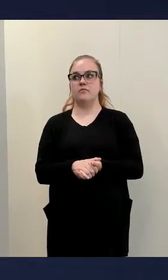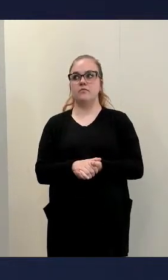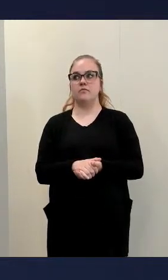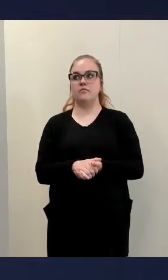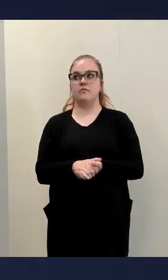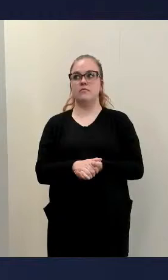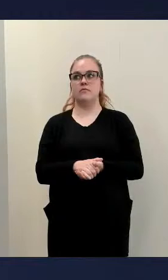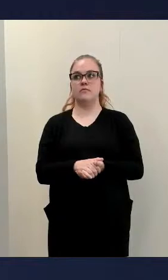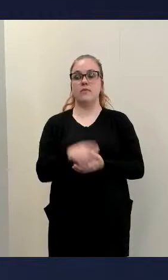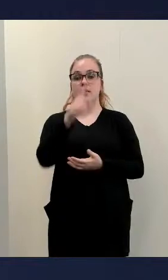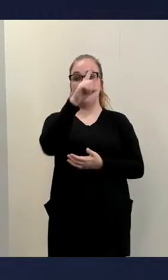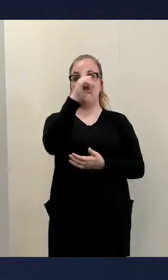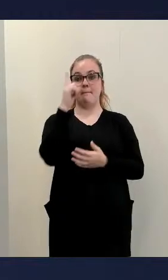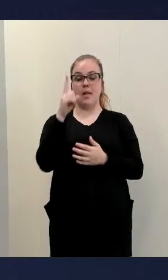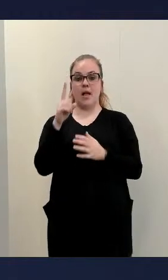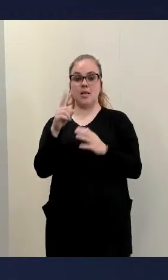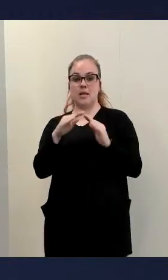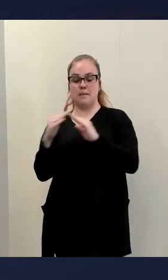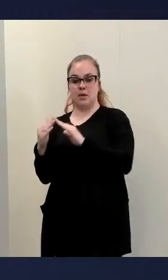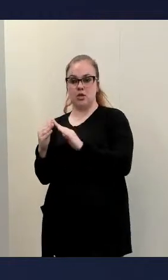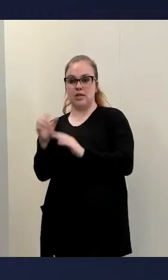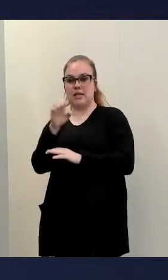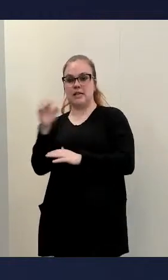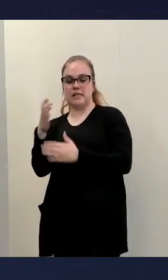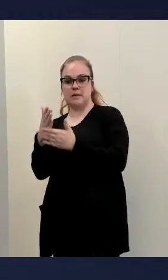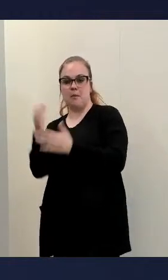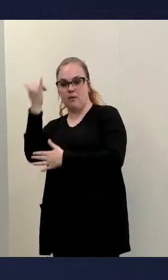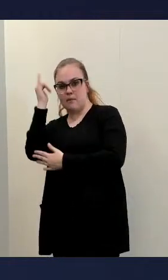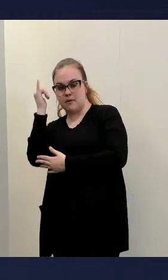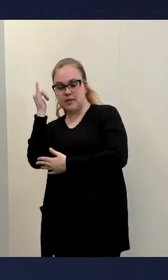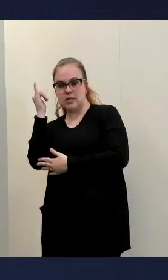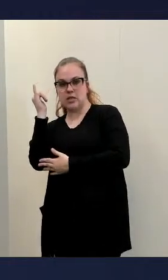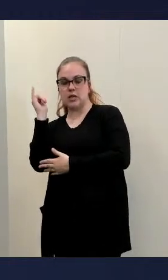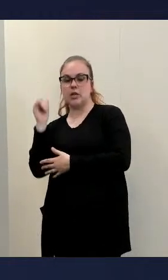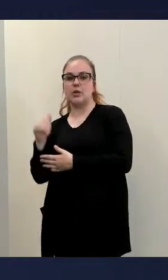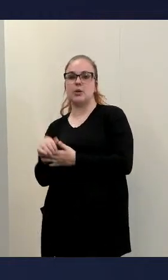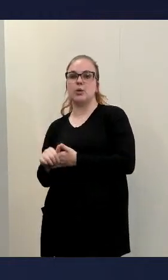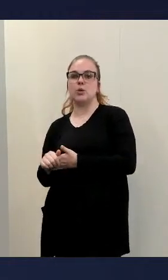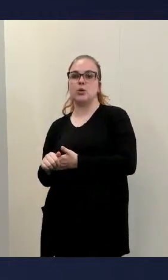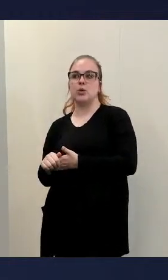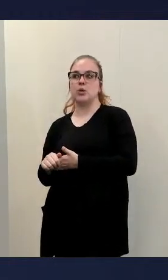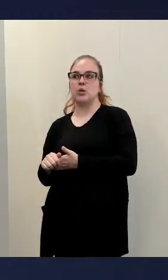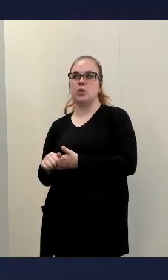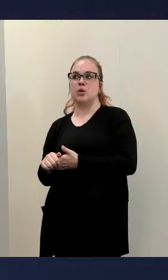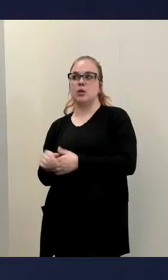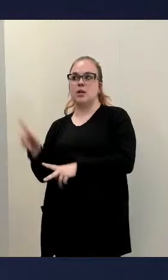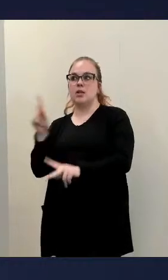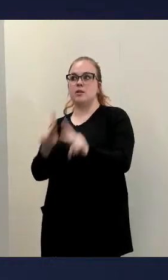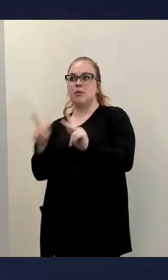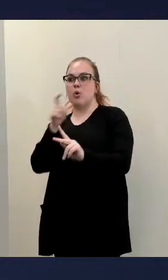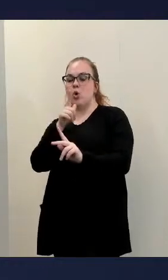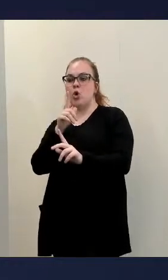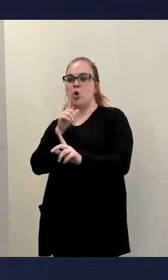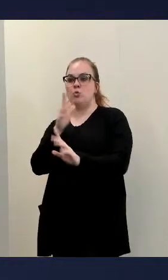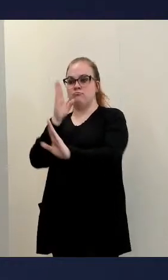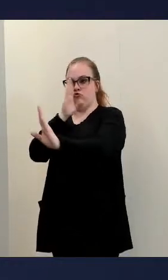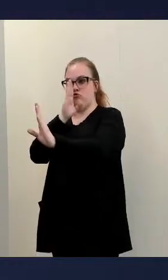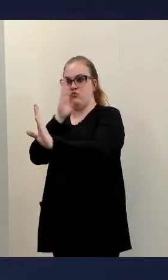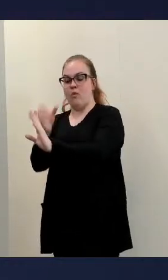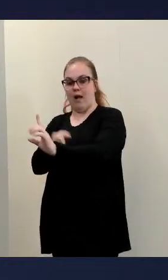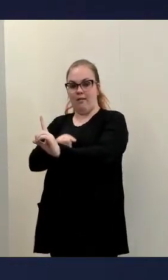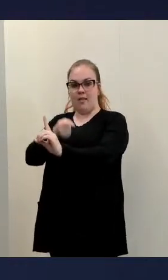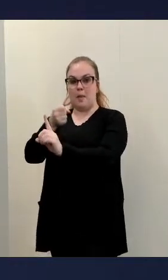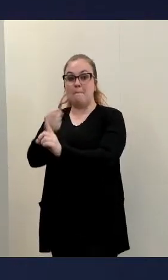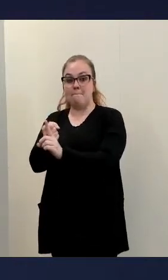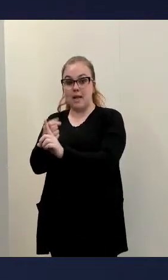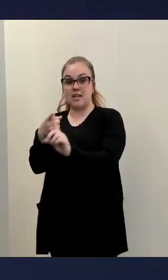The Black community and the east side of Buffalo, the folks that were directly